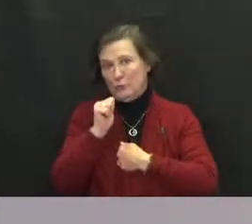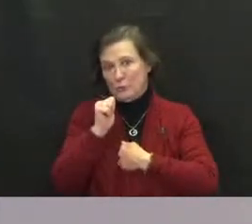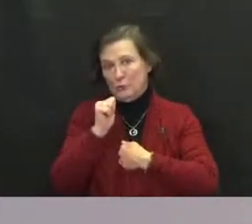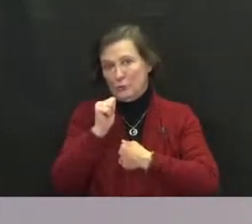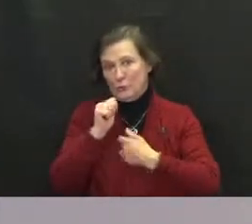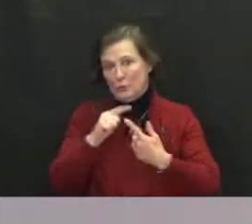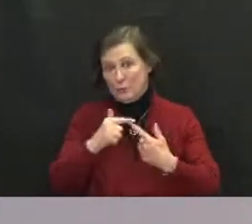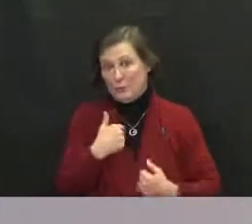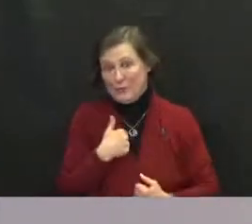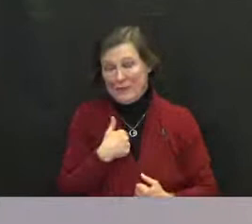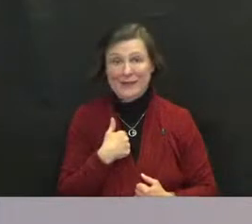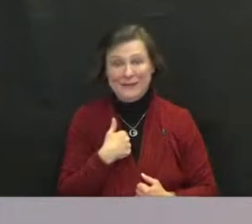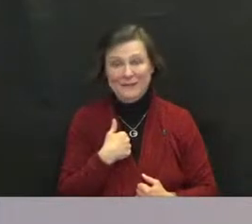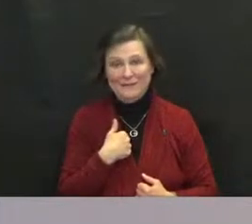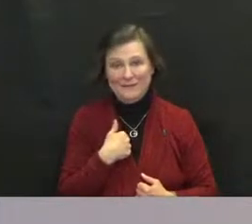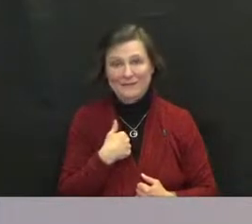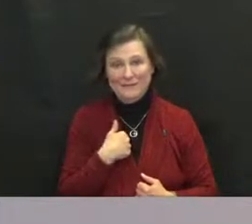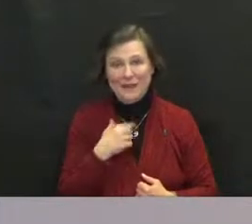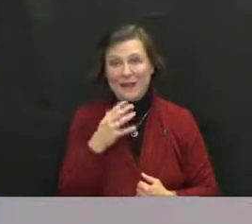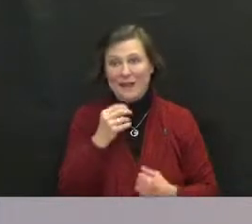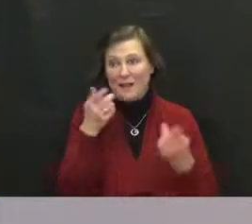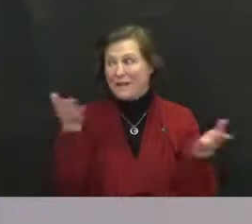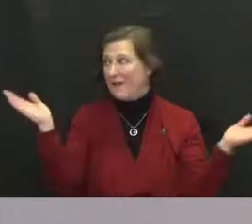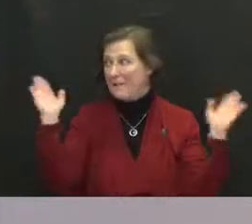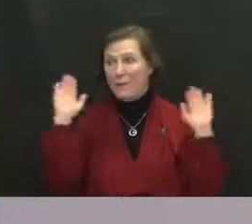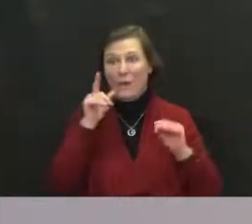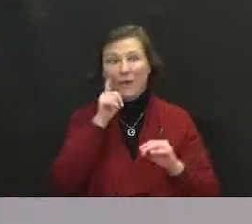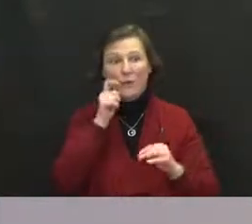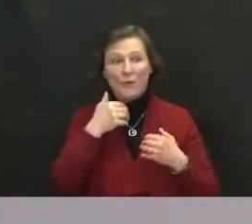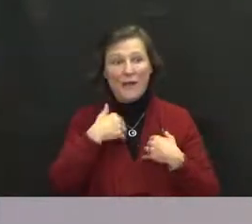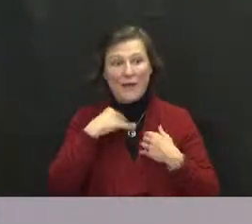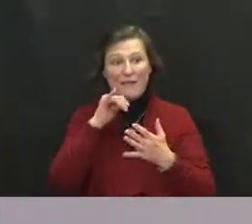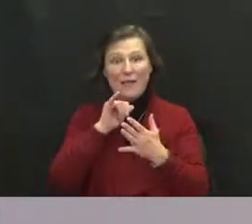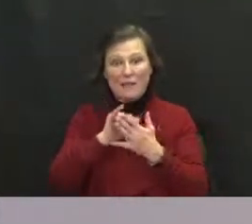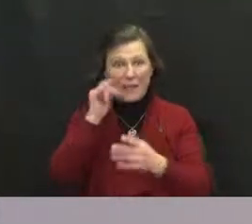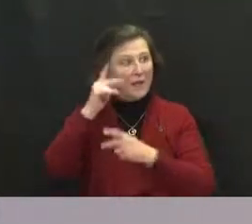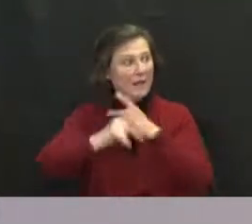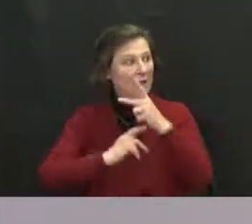to me and to everyone who holds this type of anger.